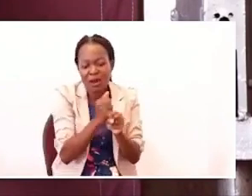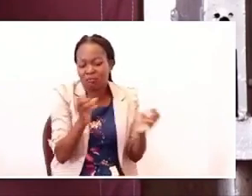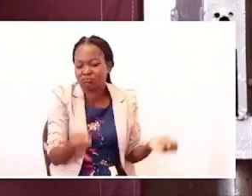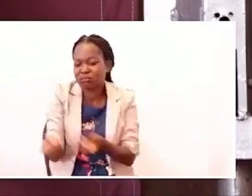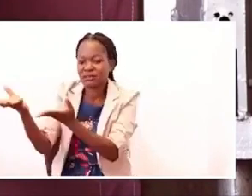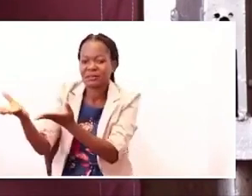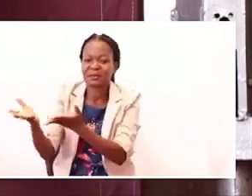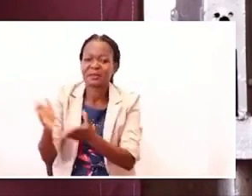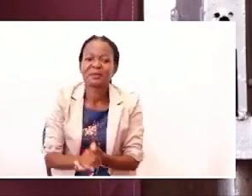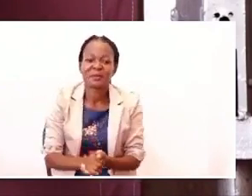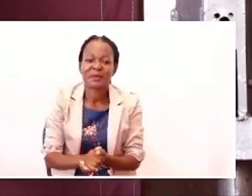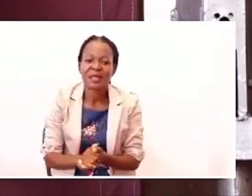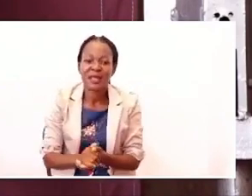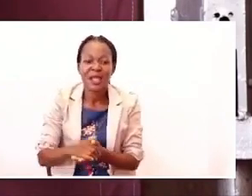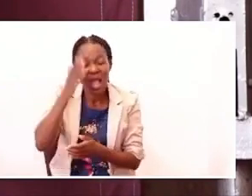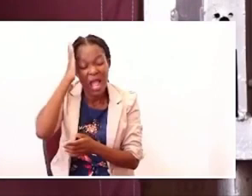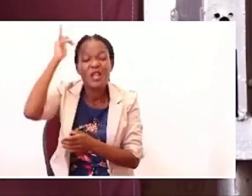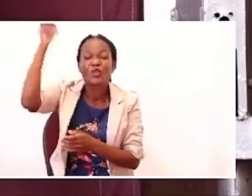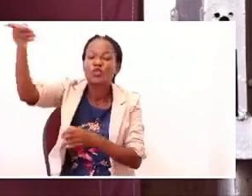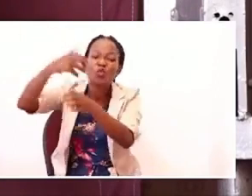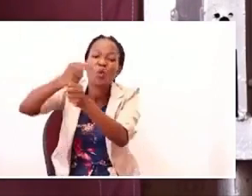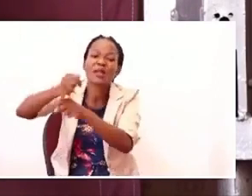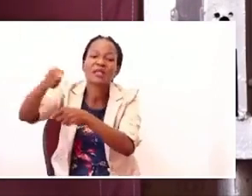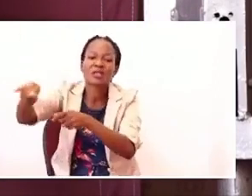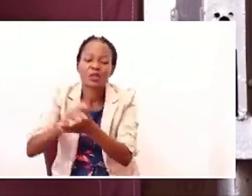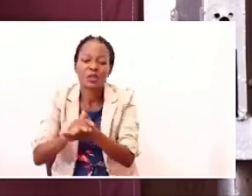descendants of colonialists and slave traders.